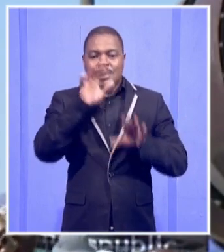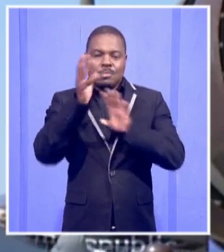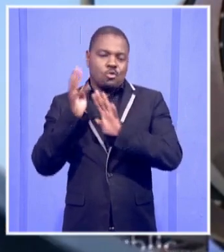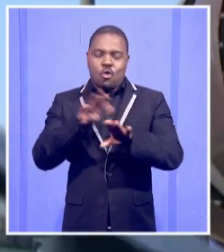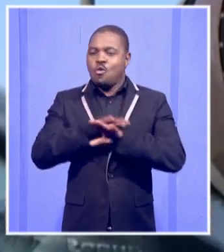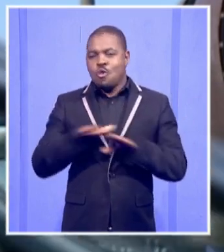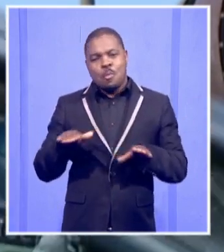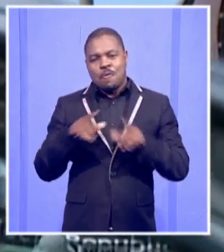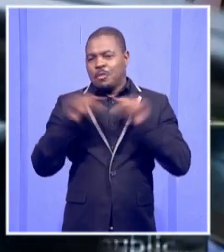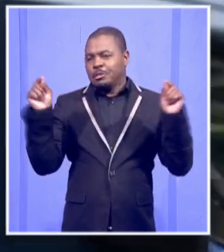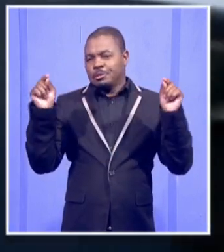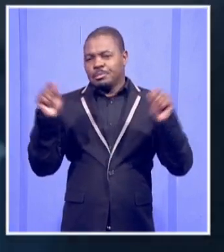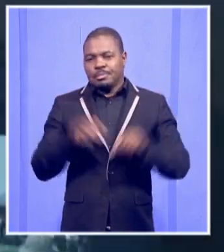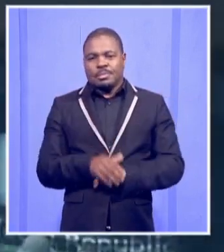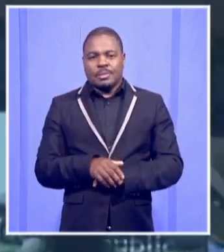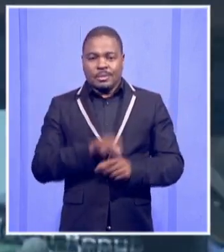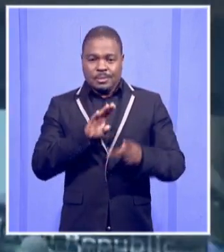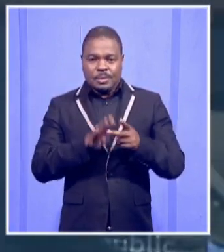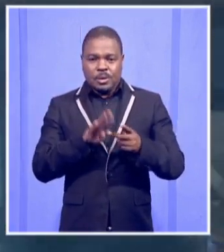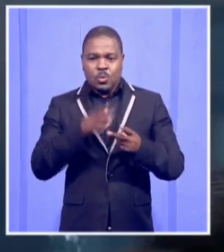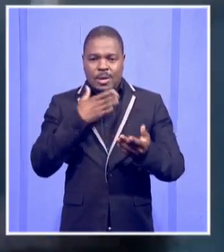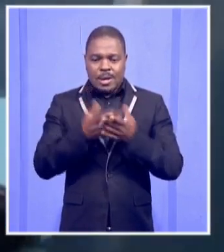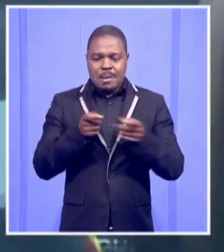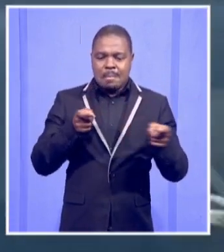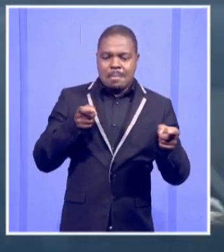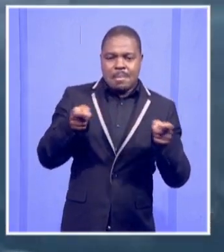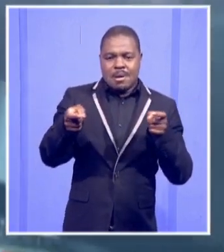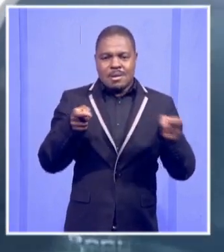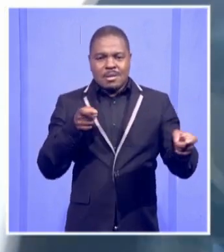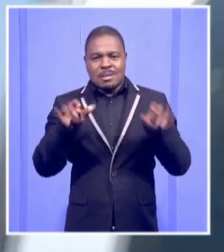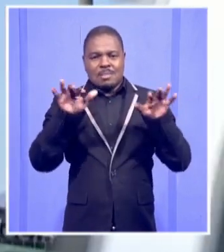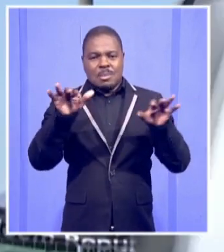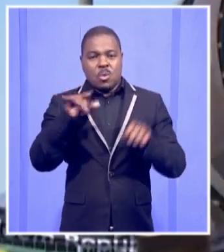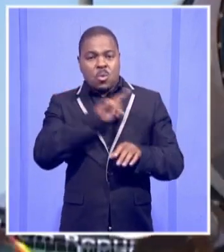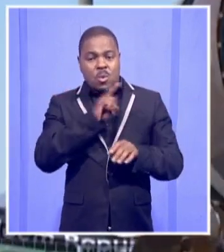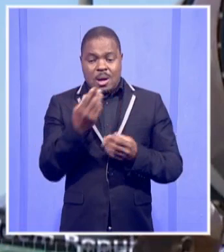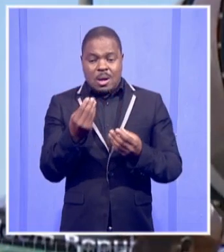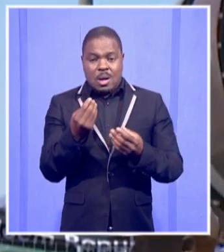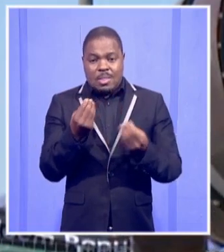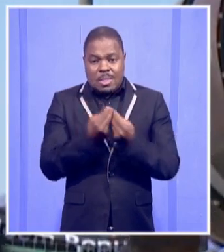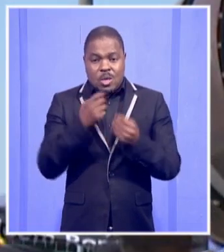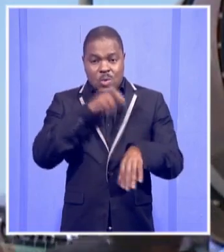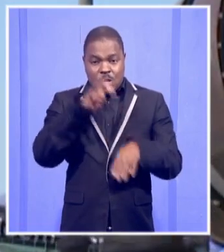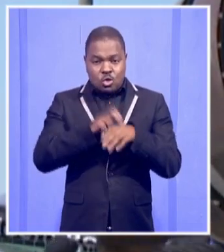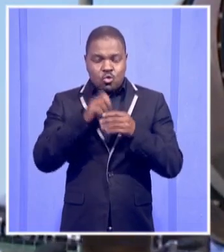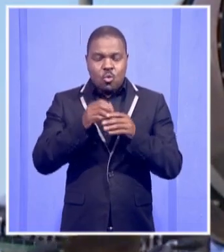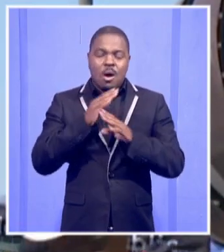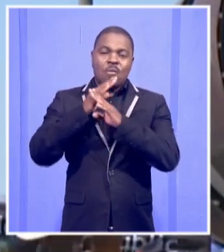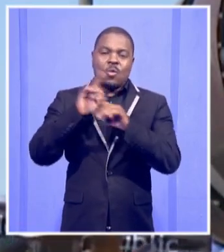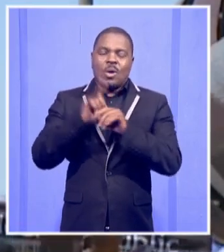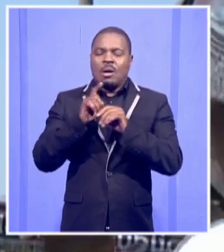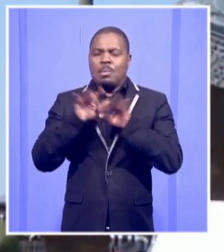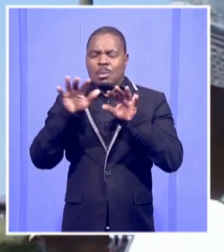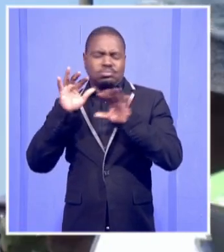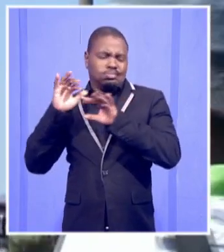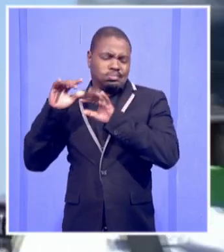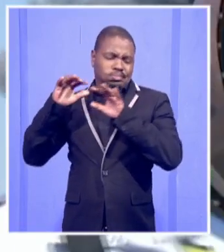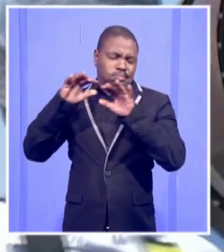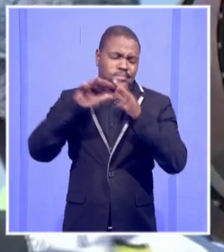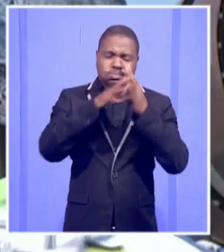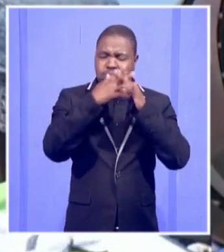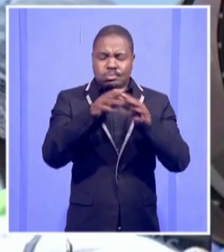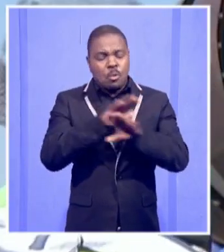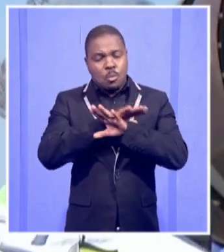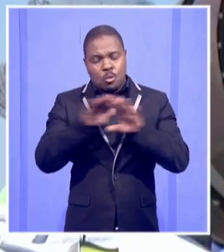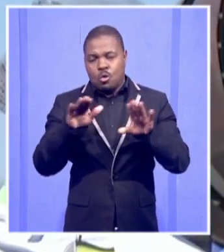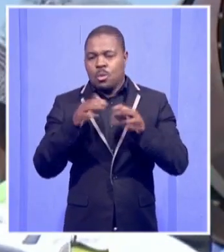the stadium, so that you also manage the crowd. Because one of the things that we need to avoid, it's a stampede. You know the cases